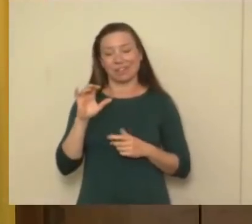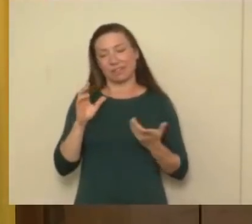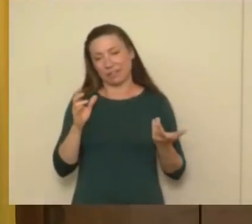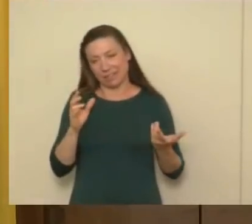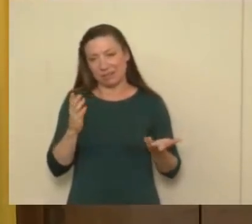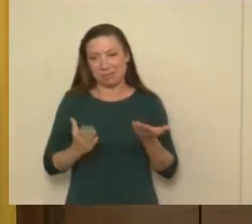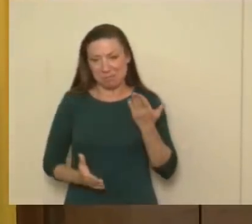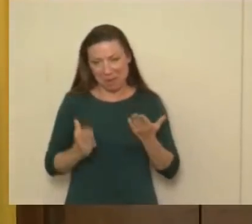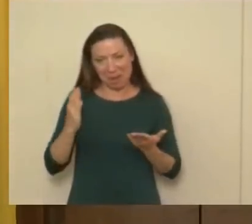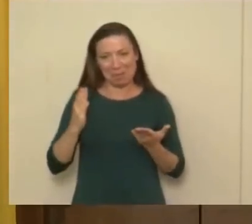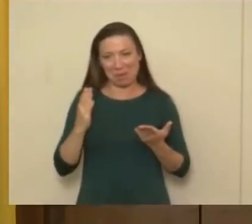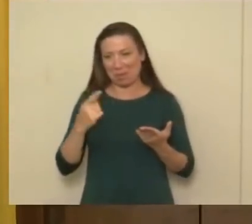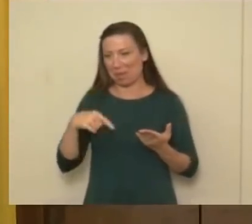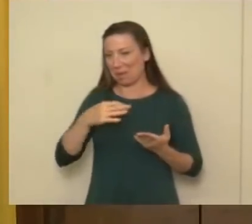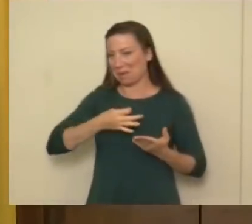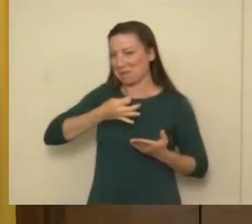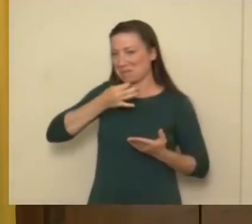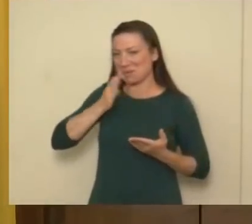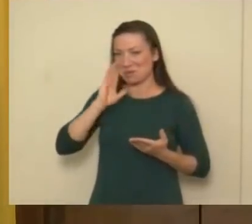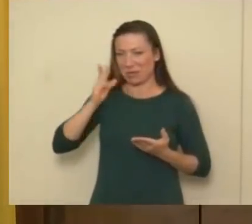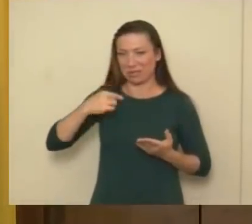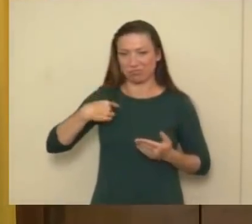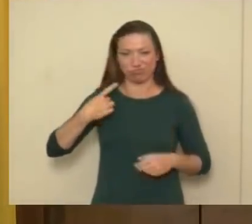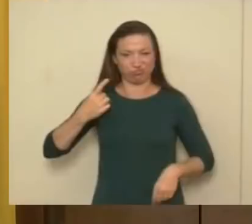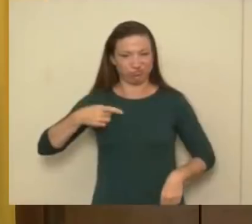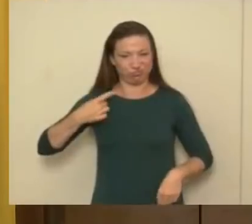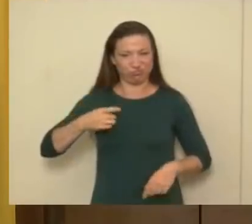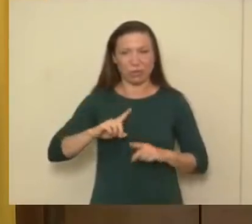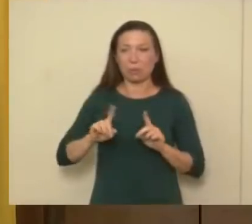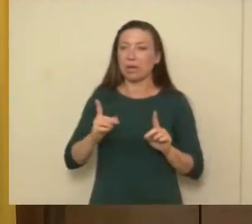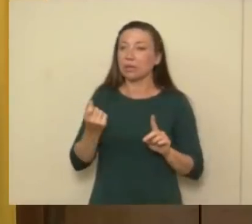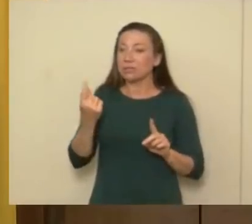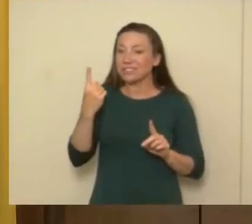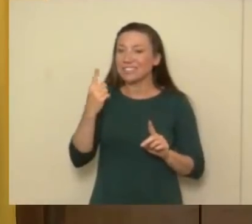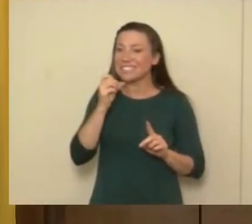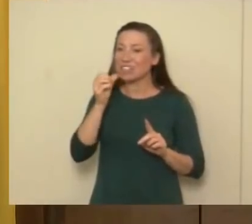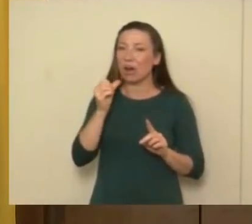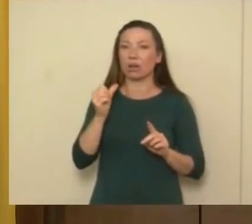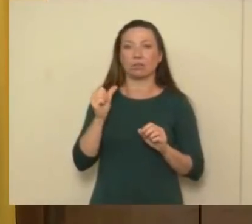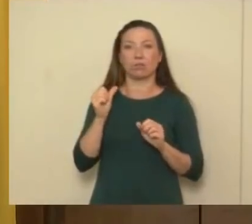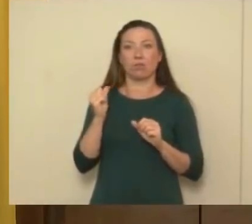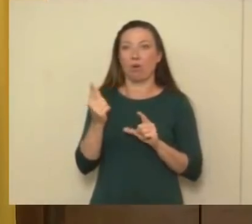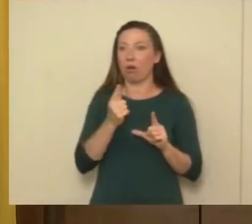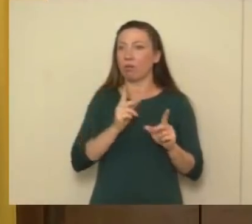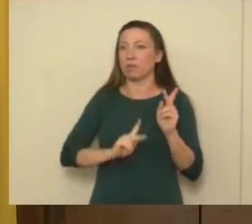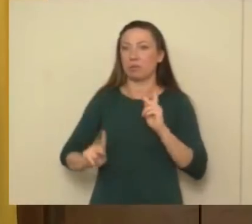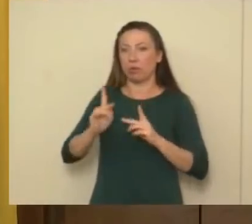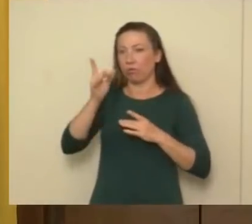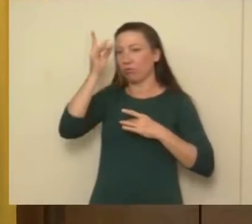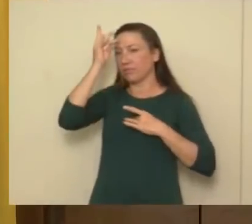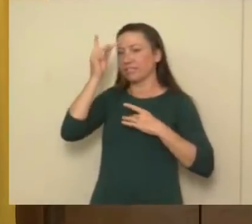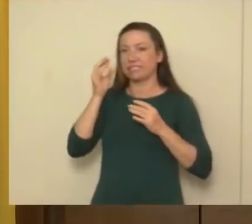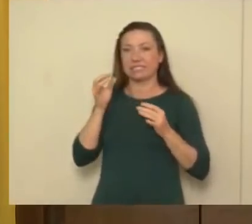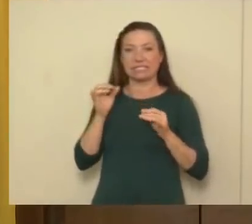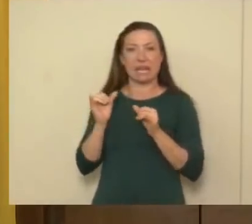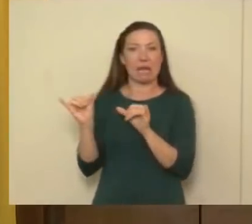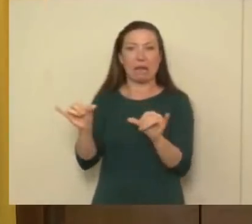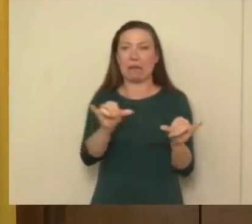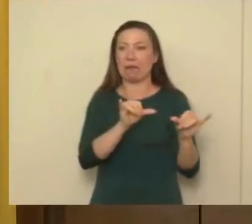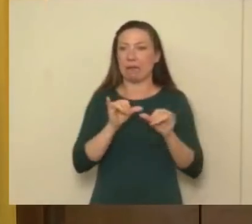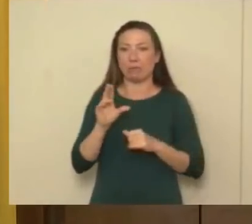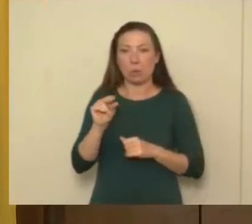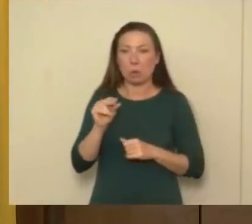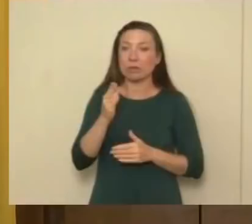room, which is it's not true. I mean, it's not the same for every person who gets COVID. We know that already. Some people have very mild symptoms, some people